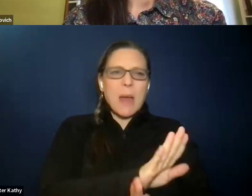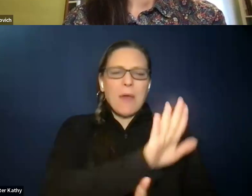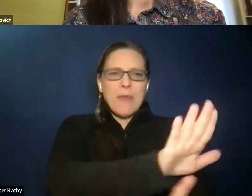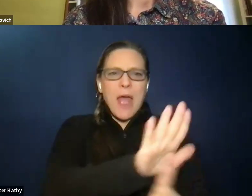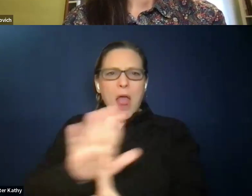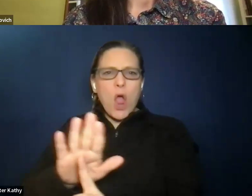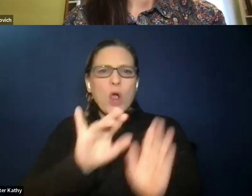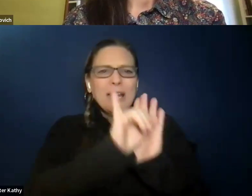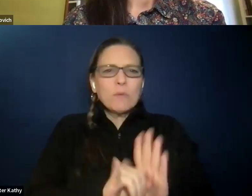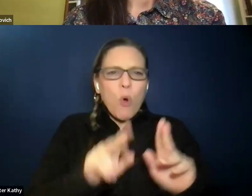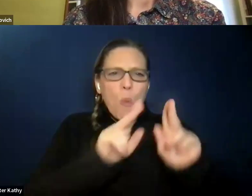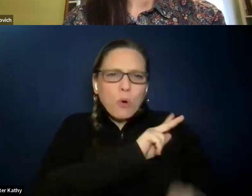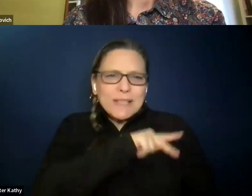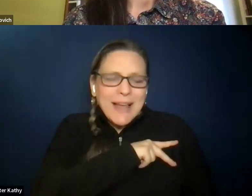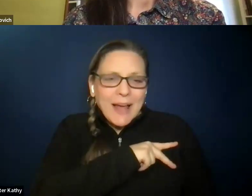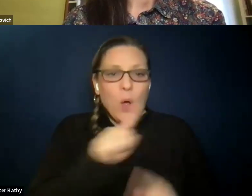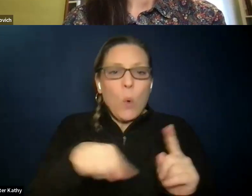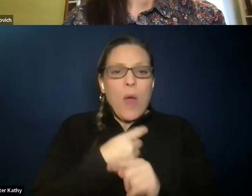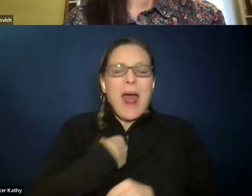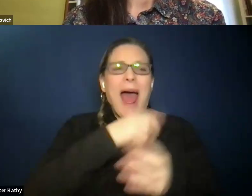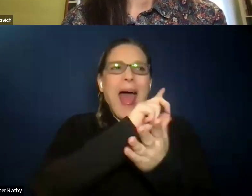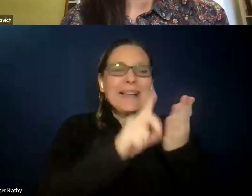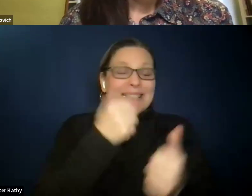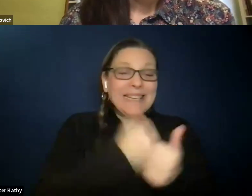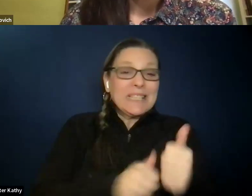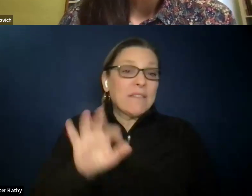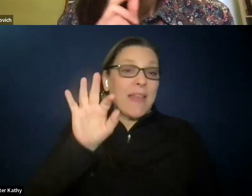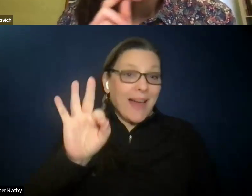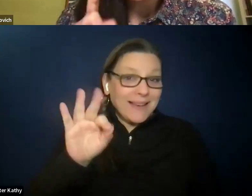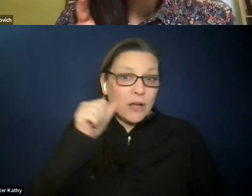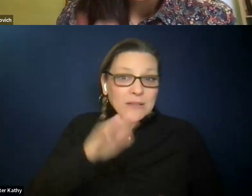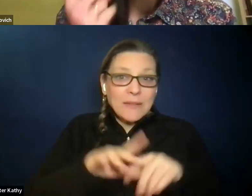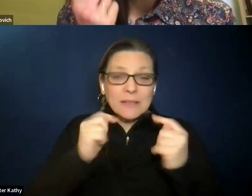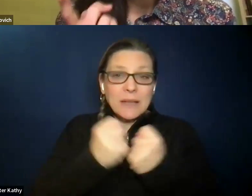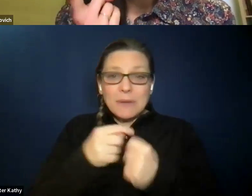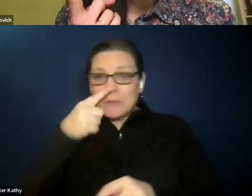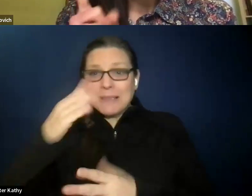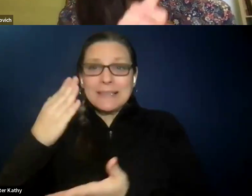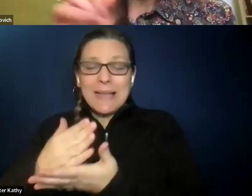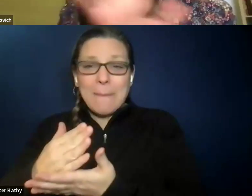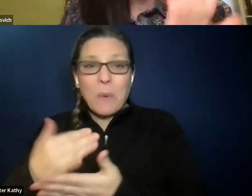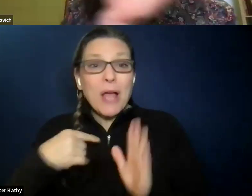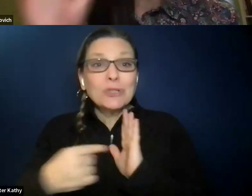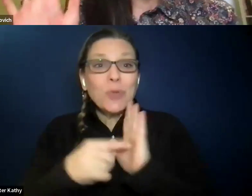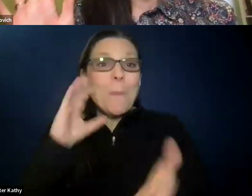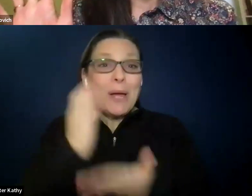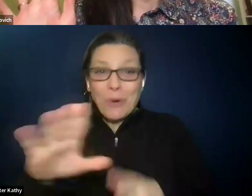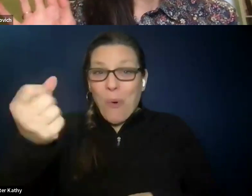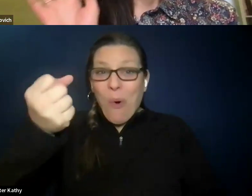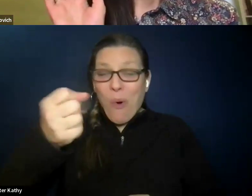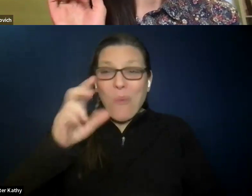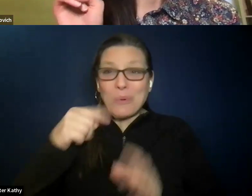doing with designing each of the 9 girls in the team. So, Can I stop you for a second? We can bring that up so everyone can see like